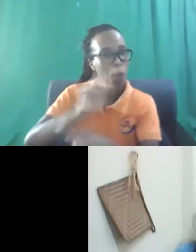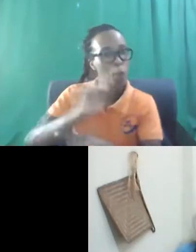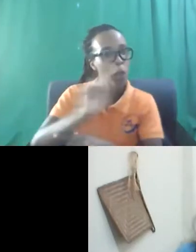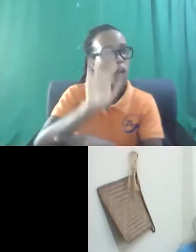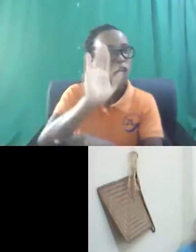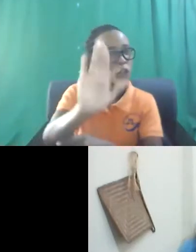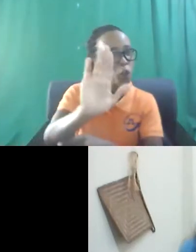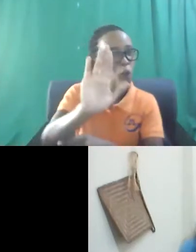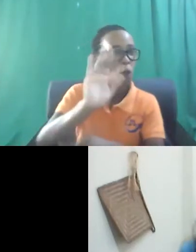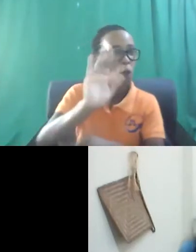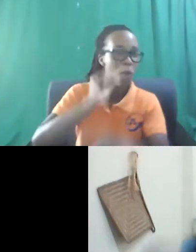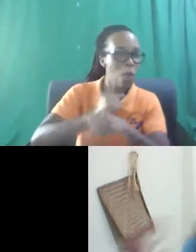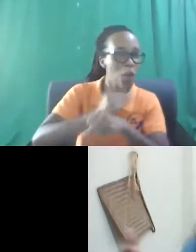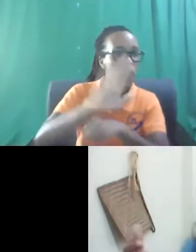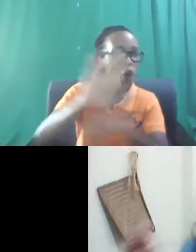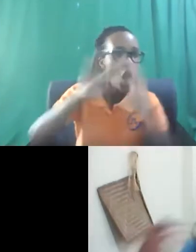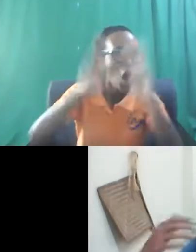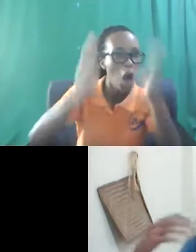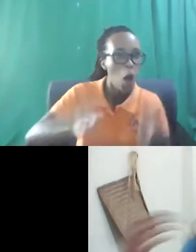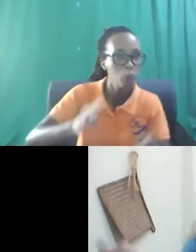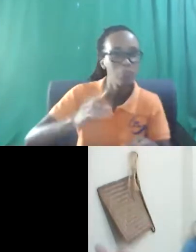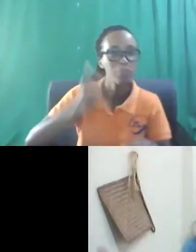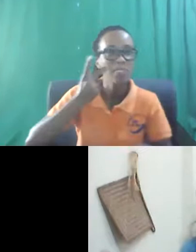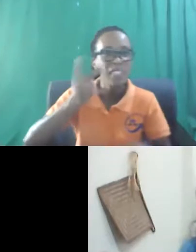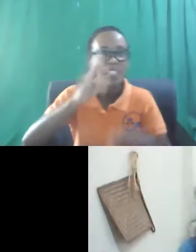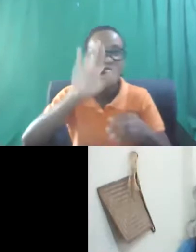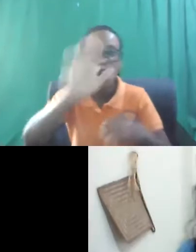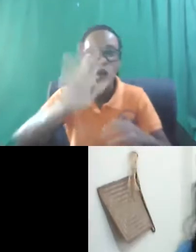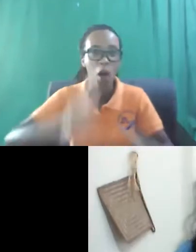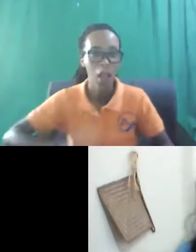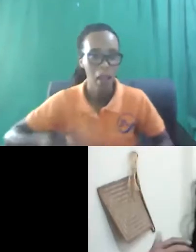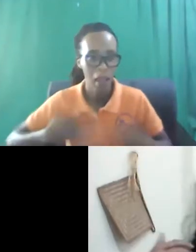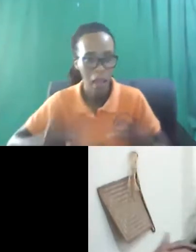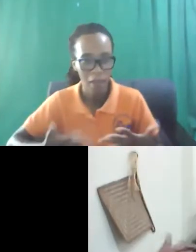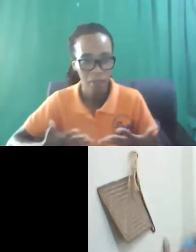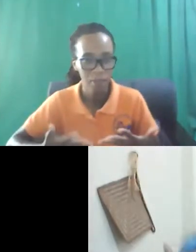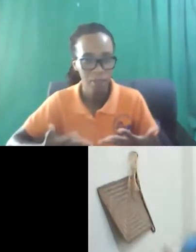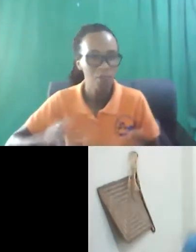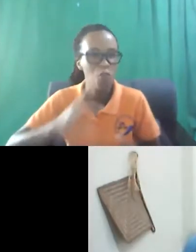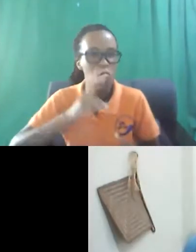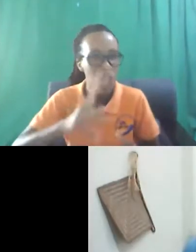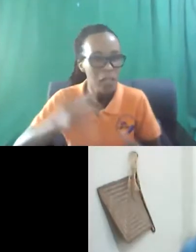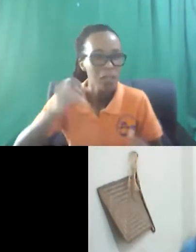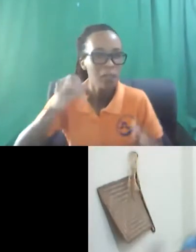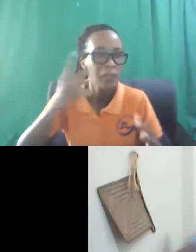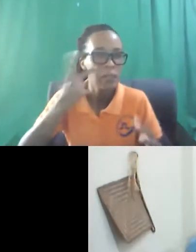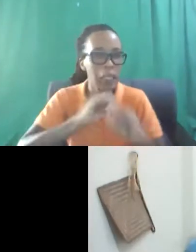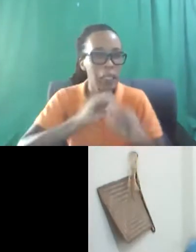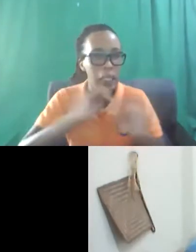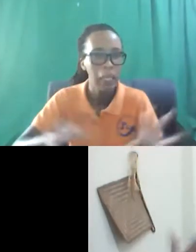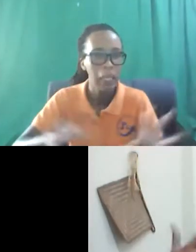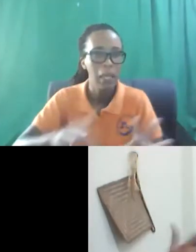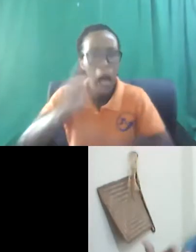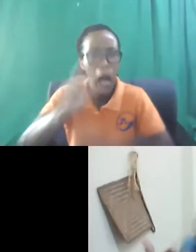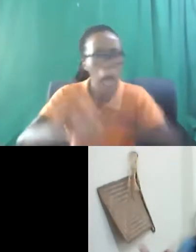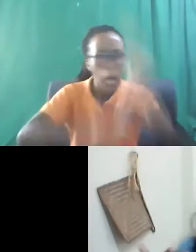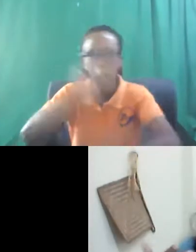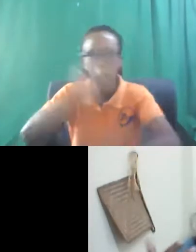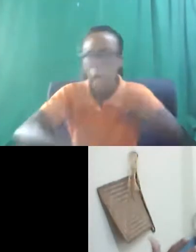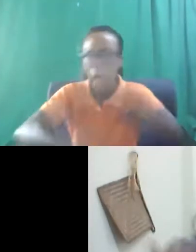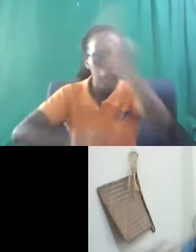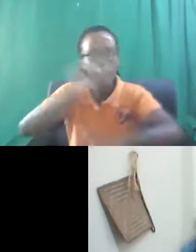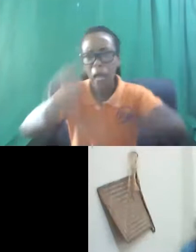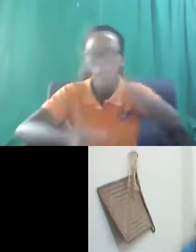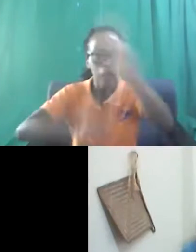got to see like how they lived, what their lives were like, right? We just like bombarded them with all these questions as like students